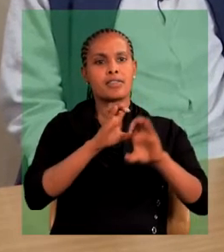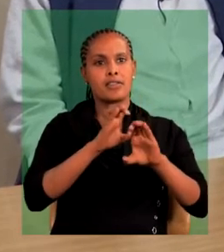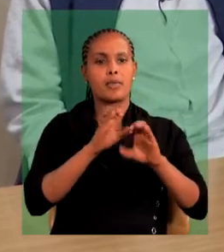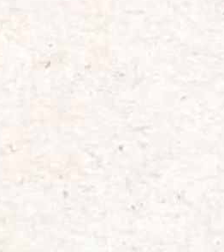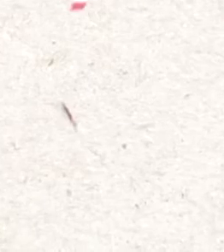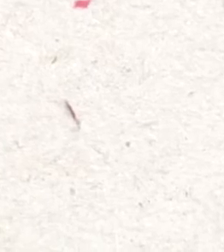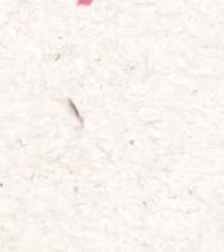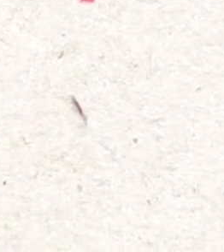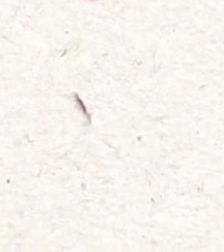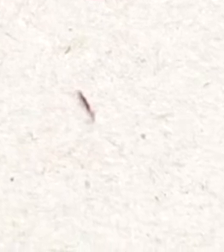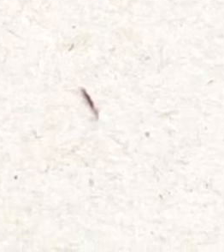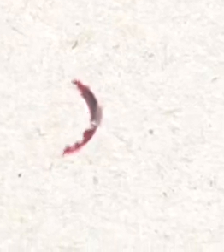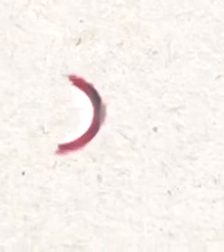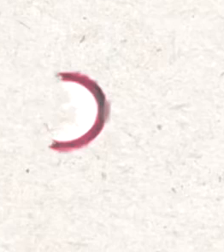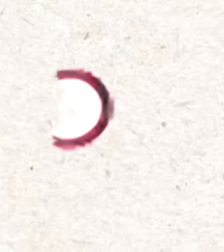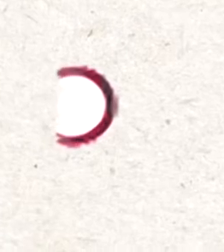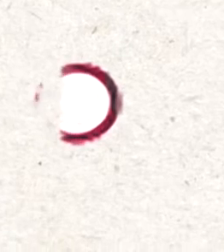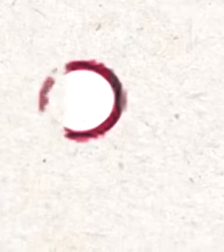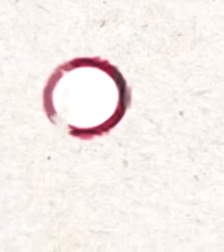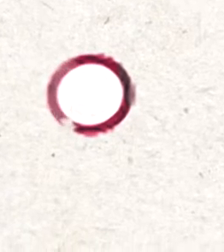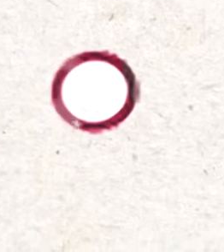properly.